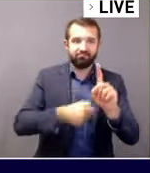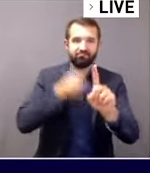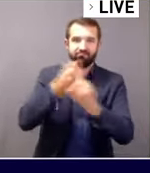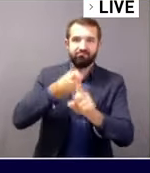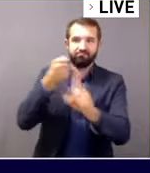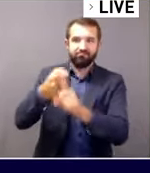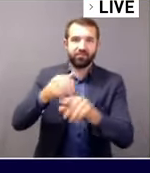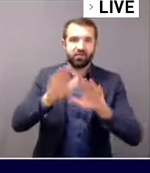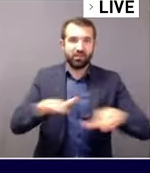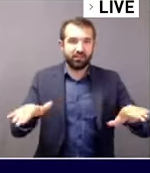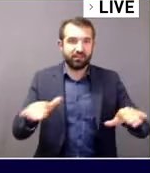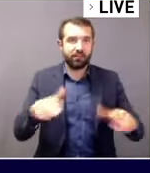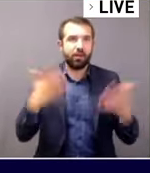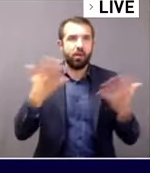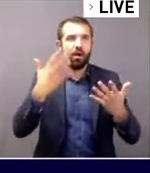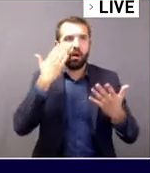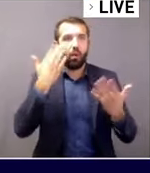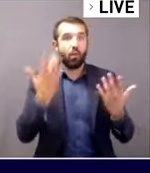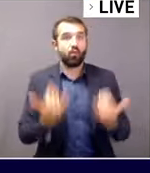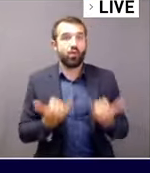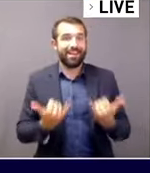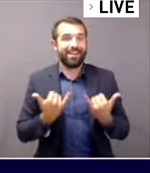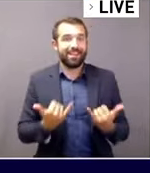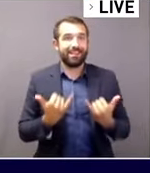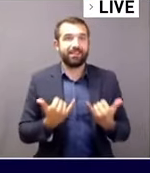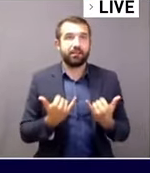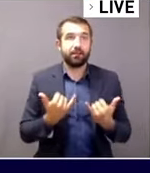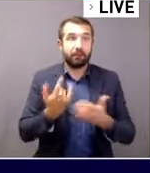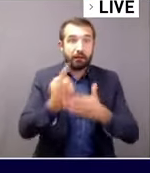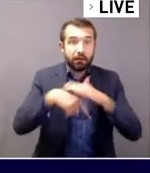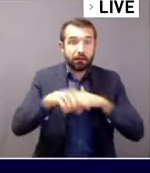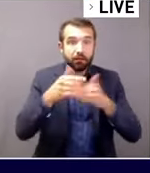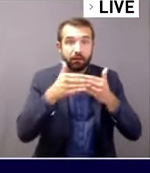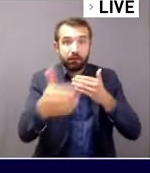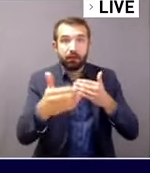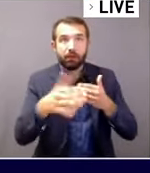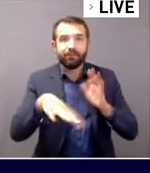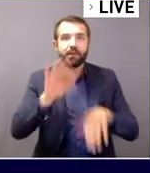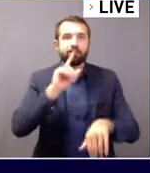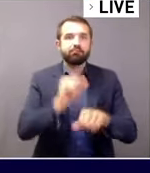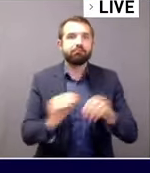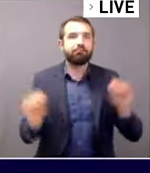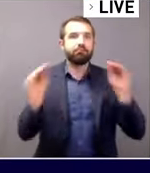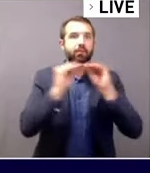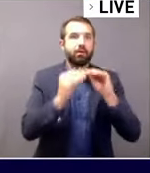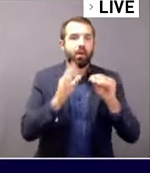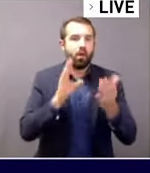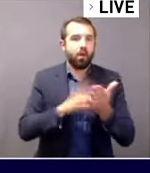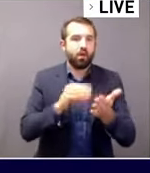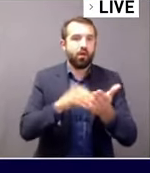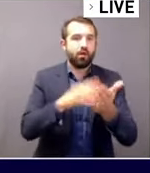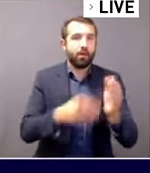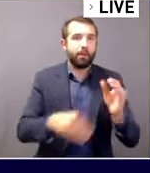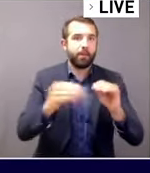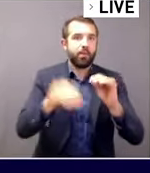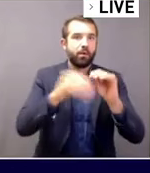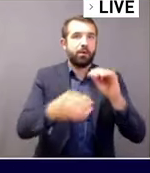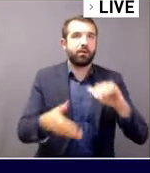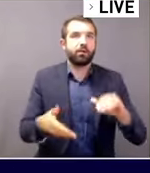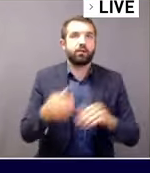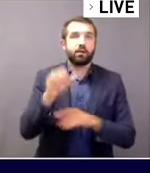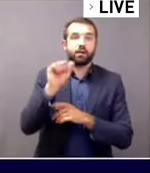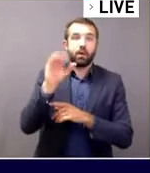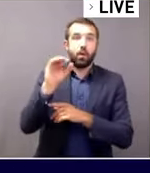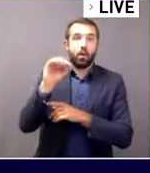we know today will not be the same as what we know next week. And so we design SOPs to account for and allow for